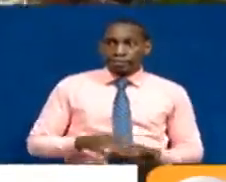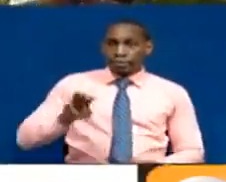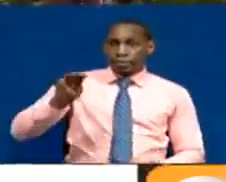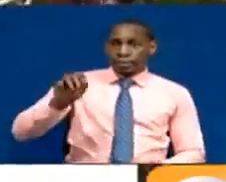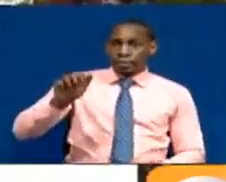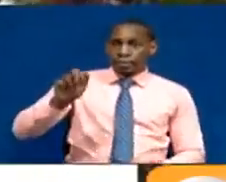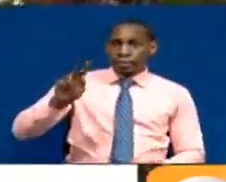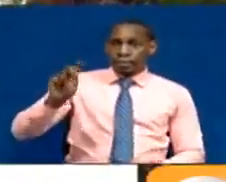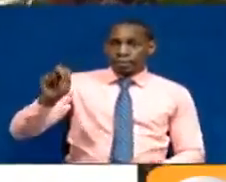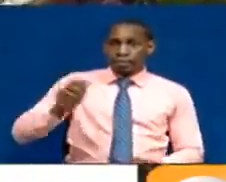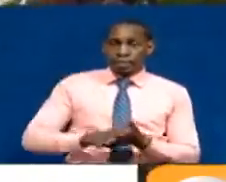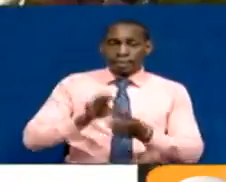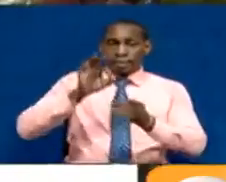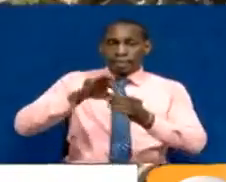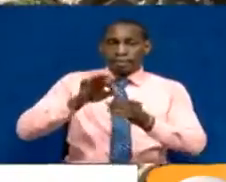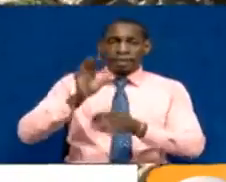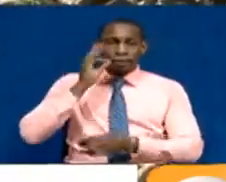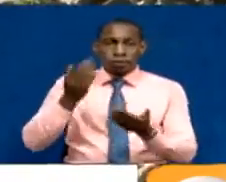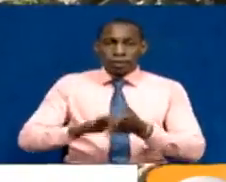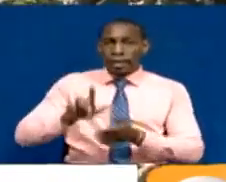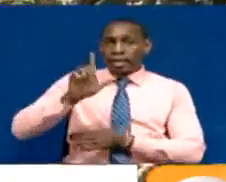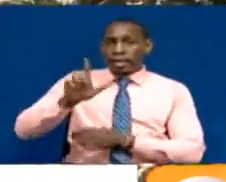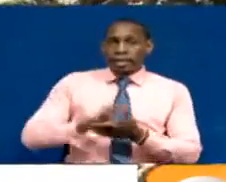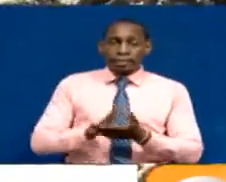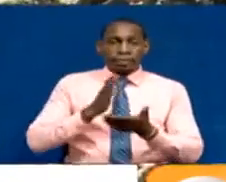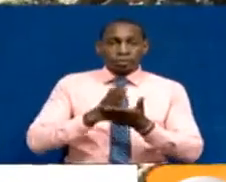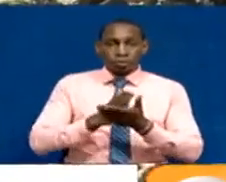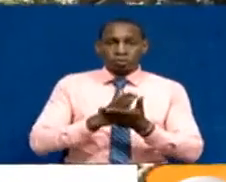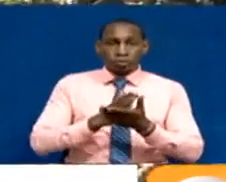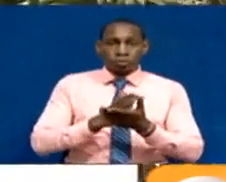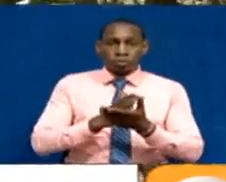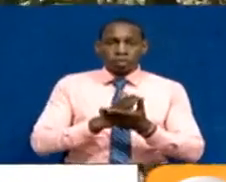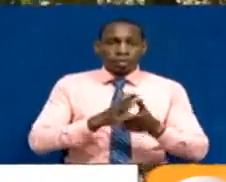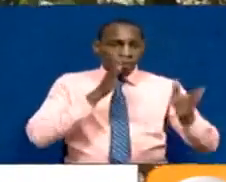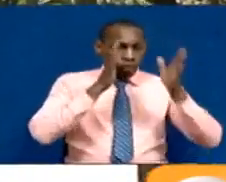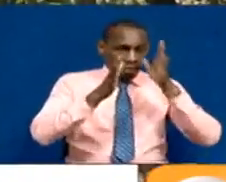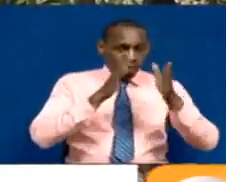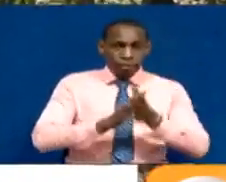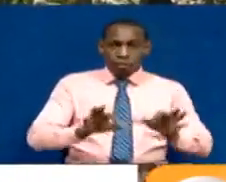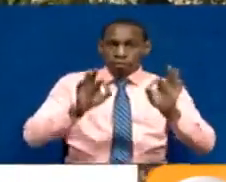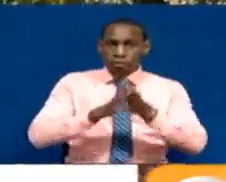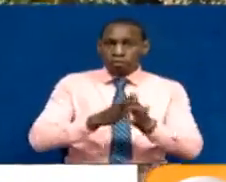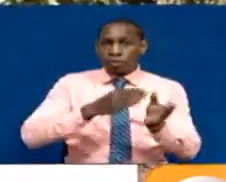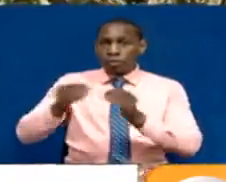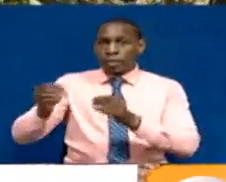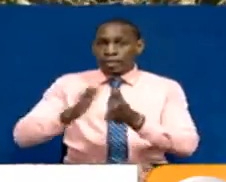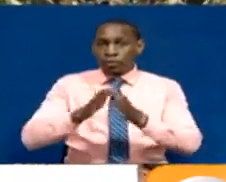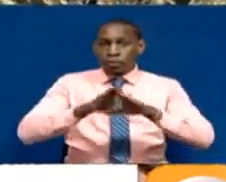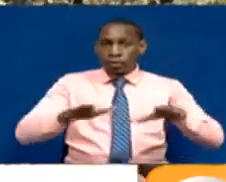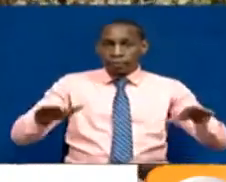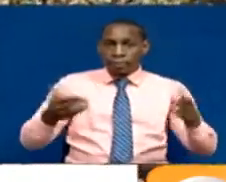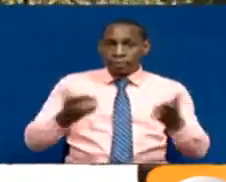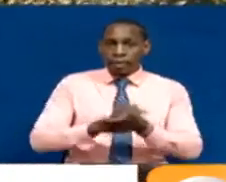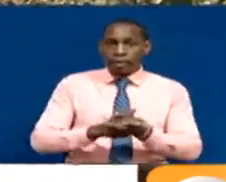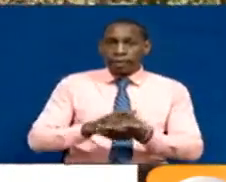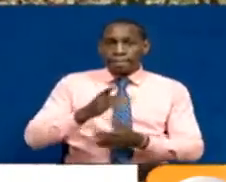Martin Wambogo, a fruit farmer in Laikipia, can attest to this adage. A visit to his farm tucked in